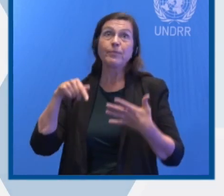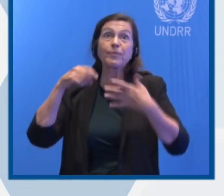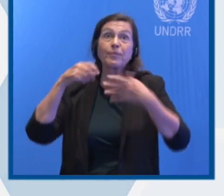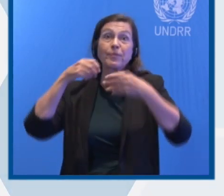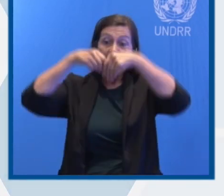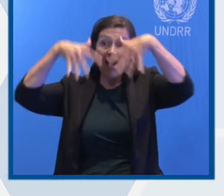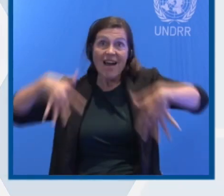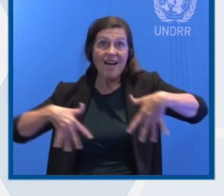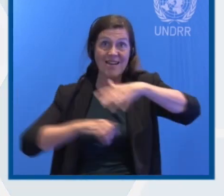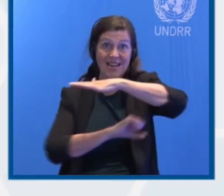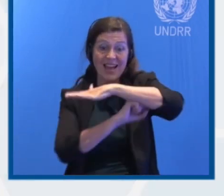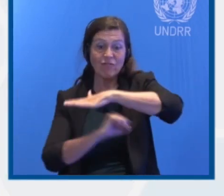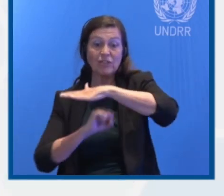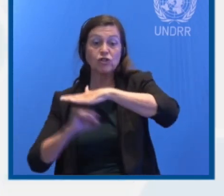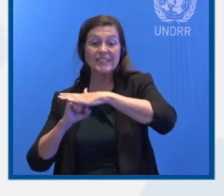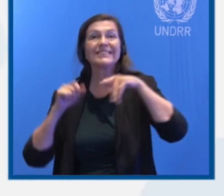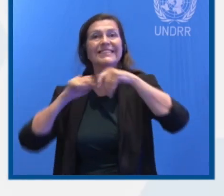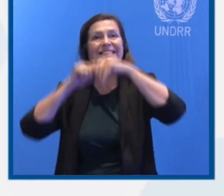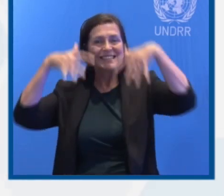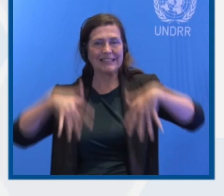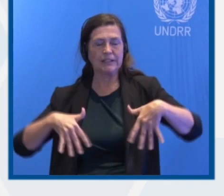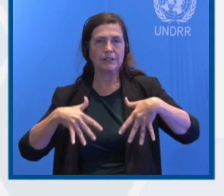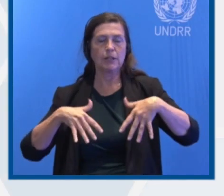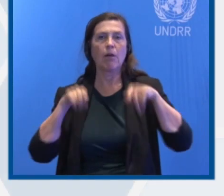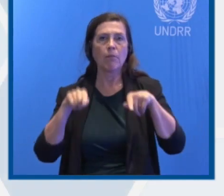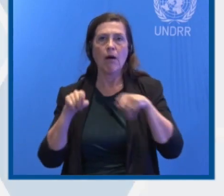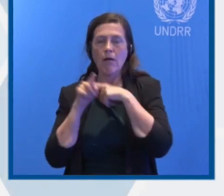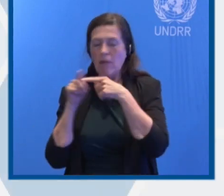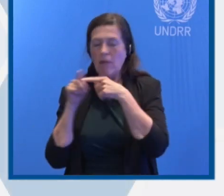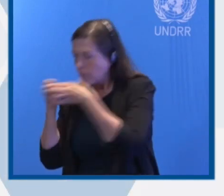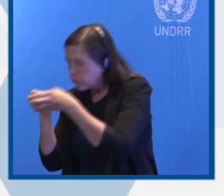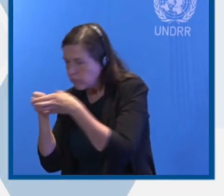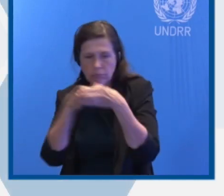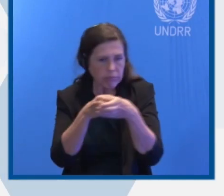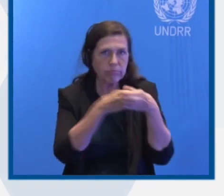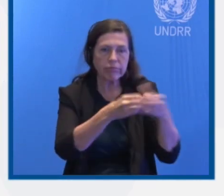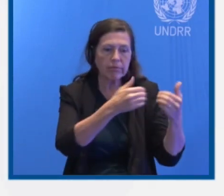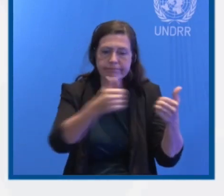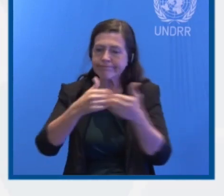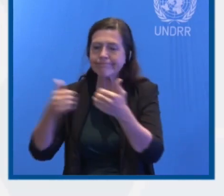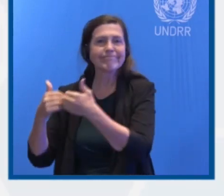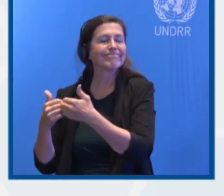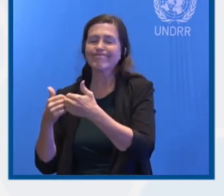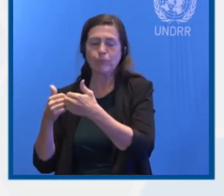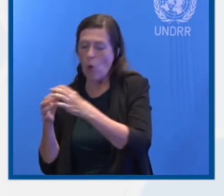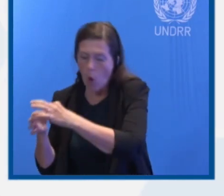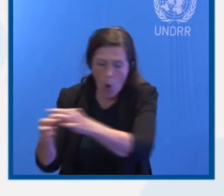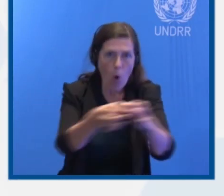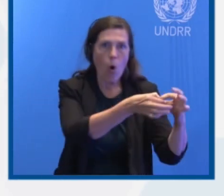all, holistic approach to protection. And what does it mean?